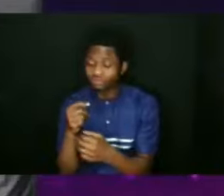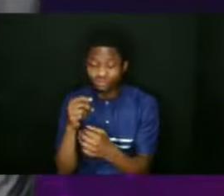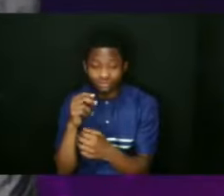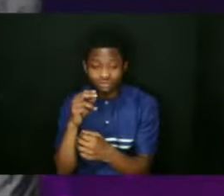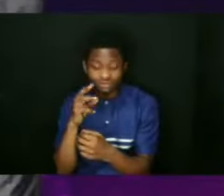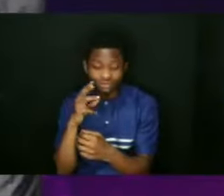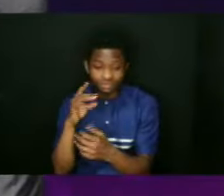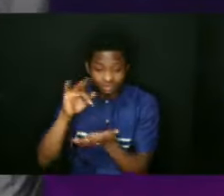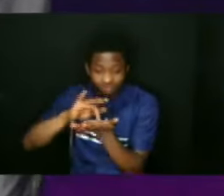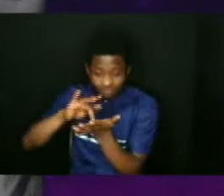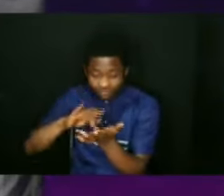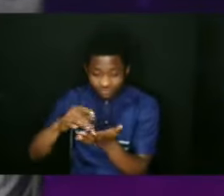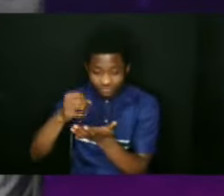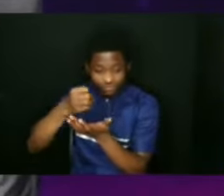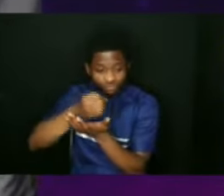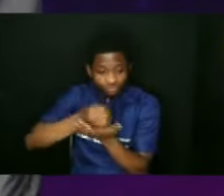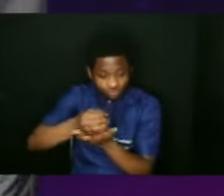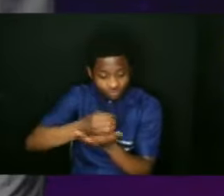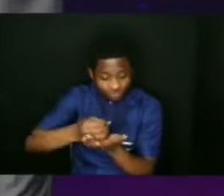Your